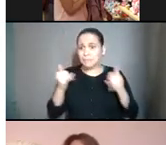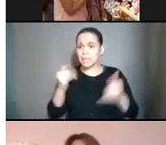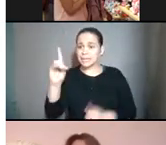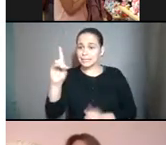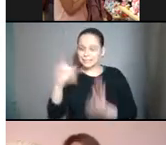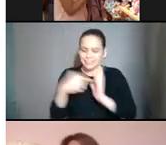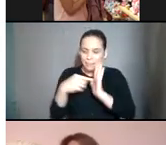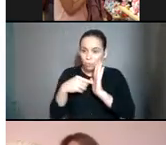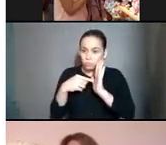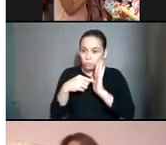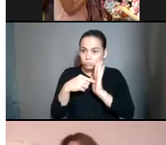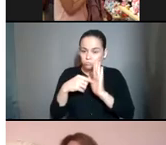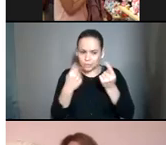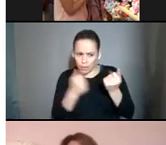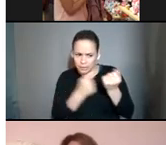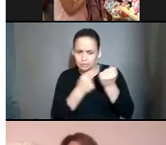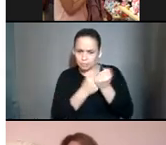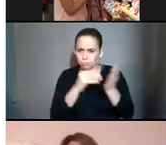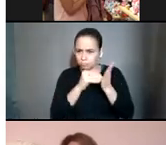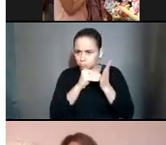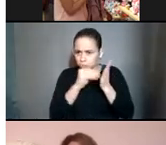support them if they're struggling.